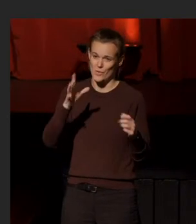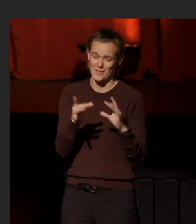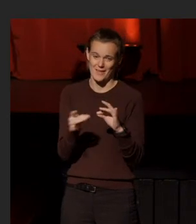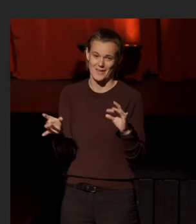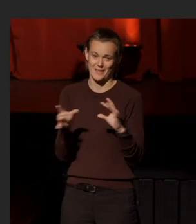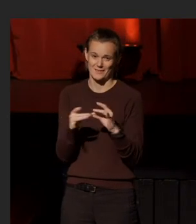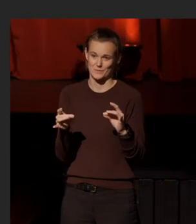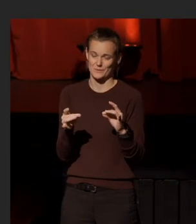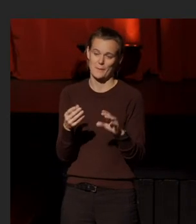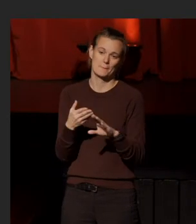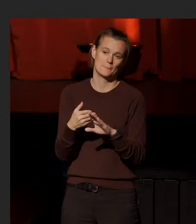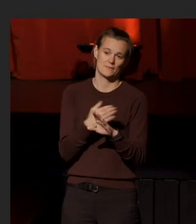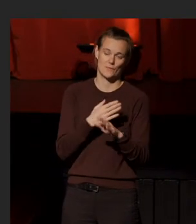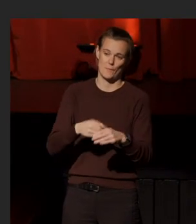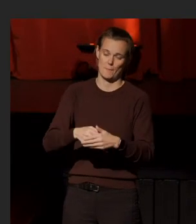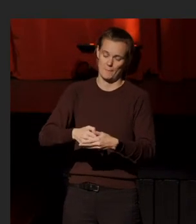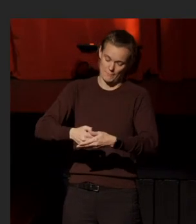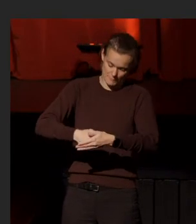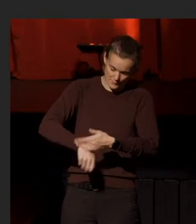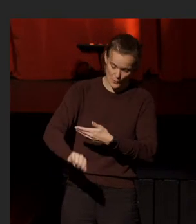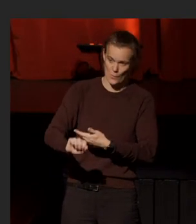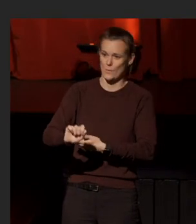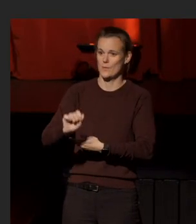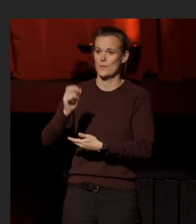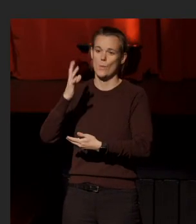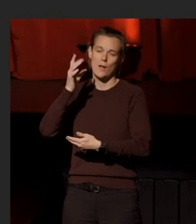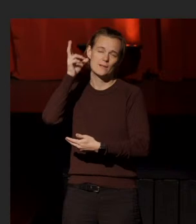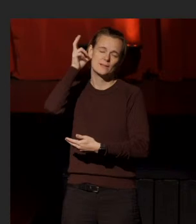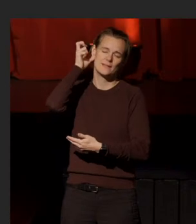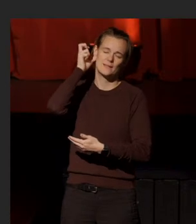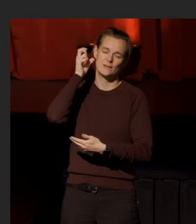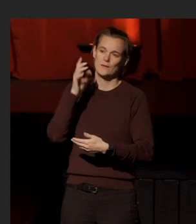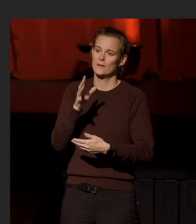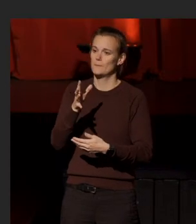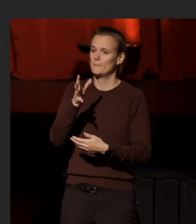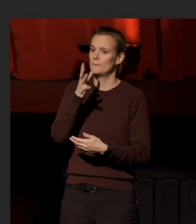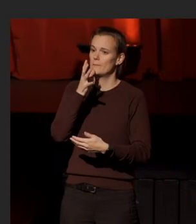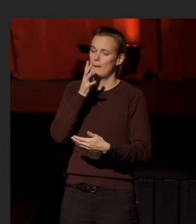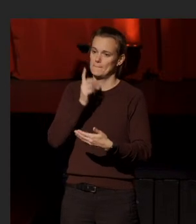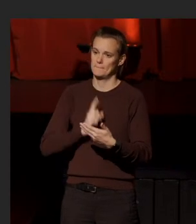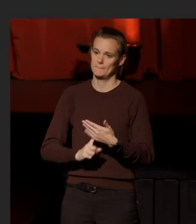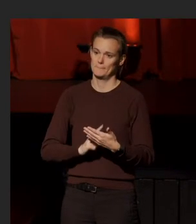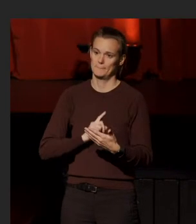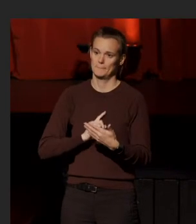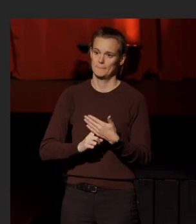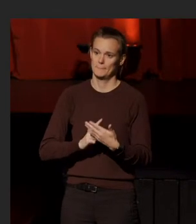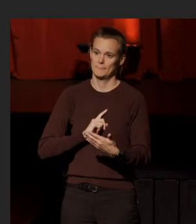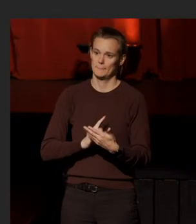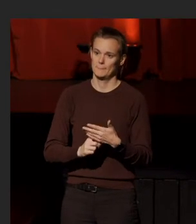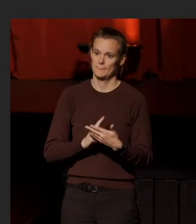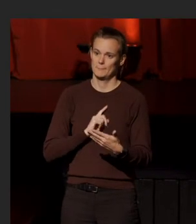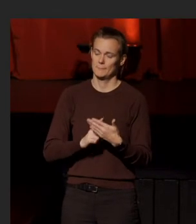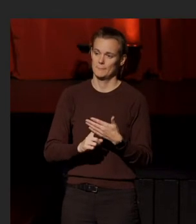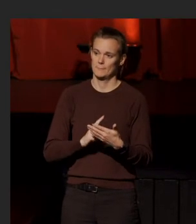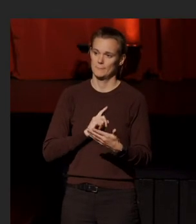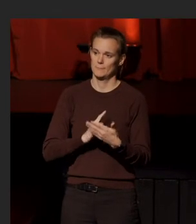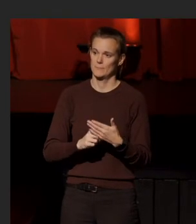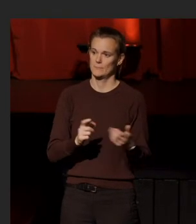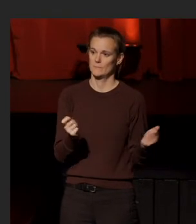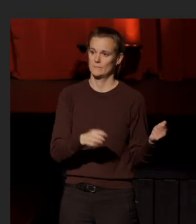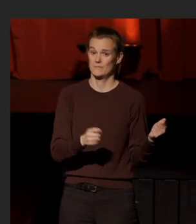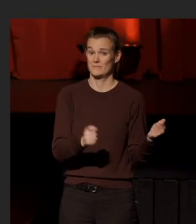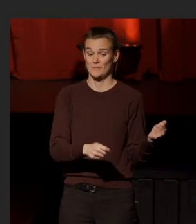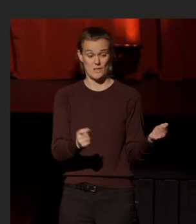you came onto the earth. You were inside of your mother's womb, and this was your first